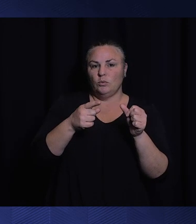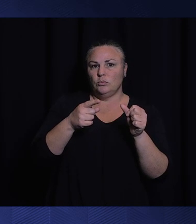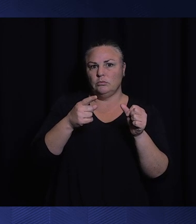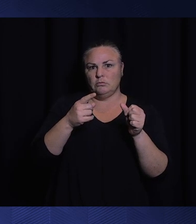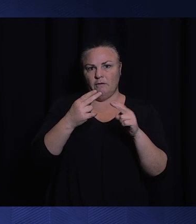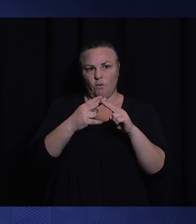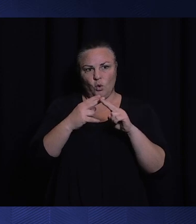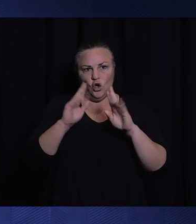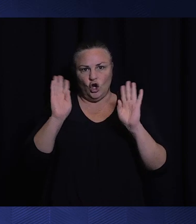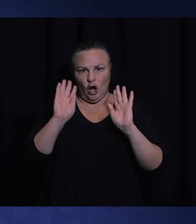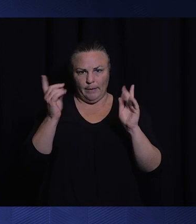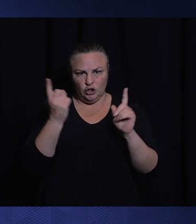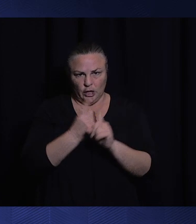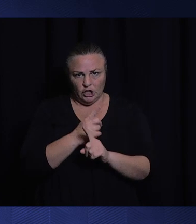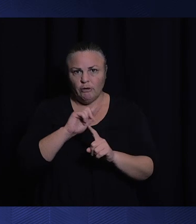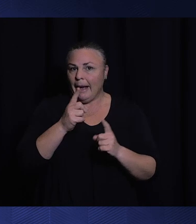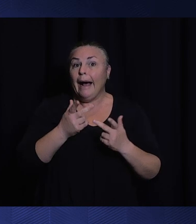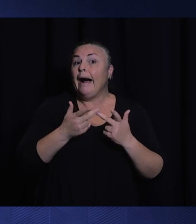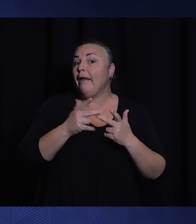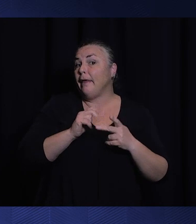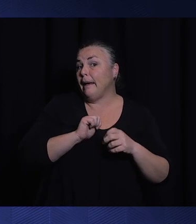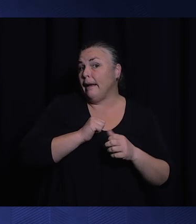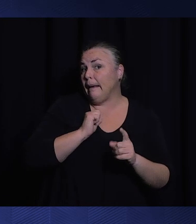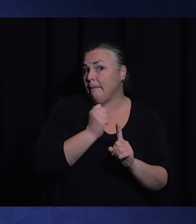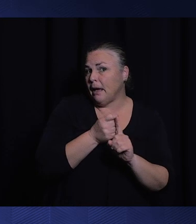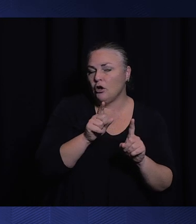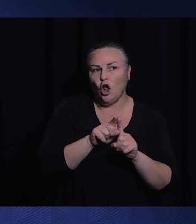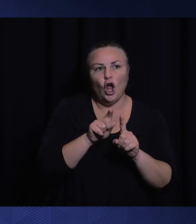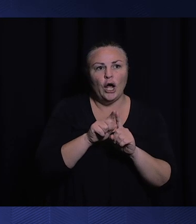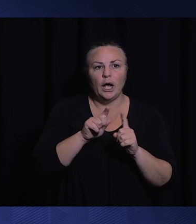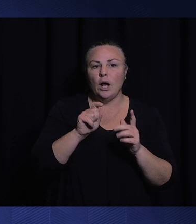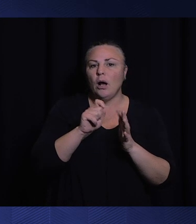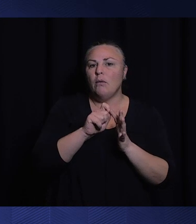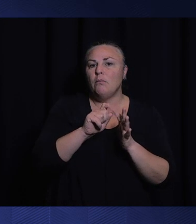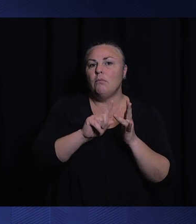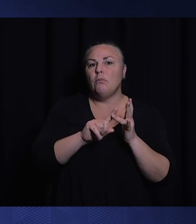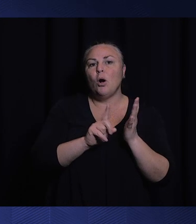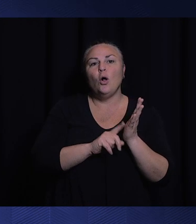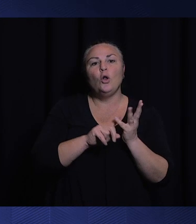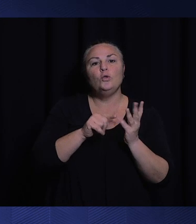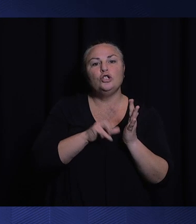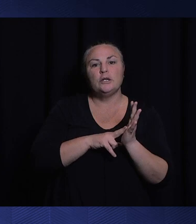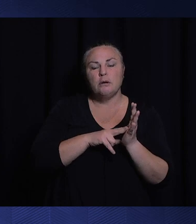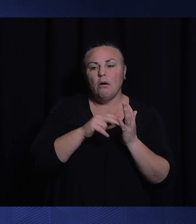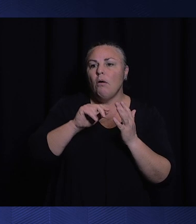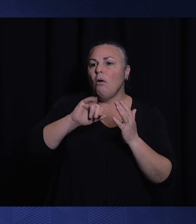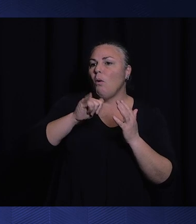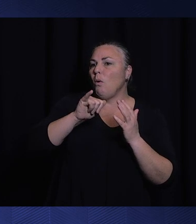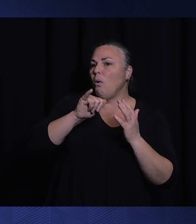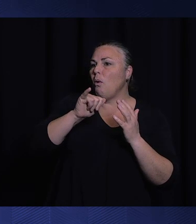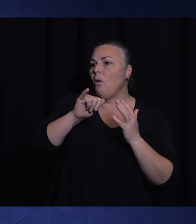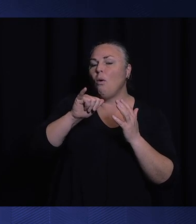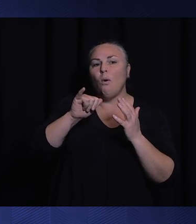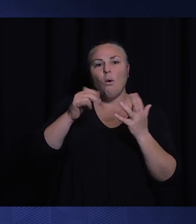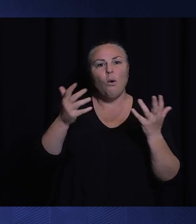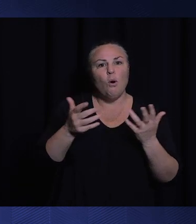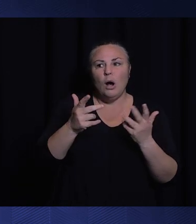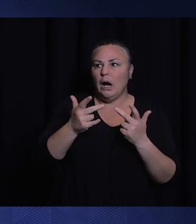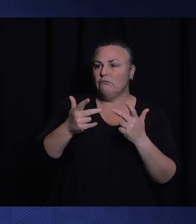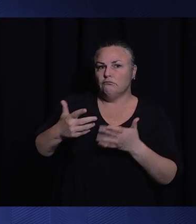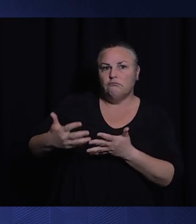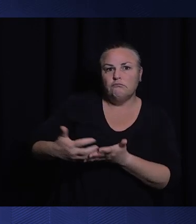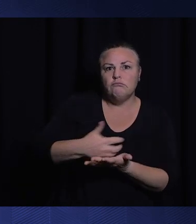with the district of Nadula, but all the other districts that are along Fiji's Great Sea Reef. And one very, very key component is that nature